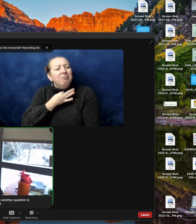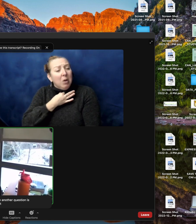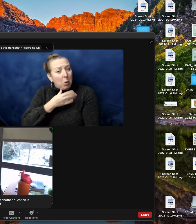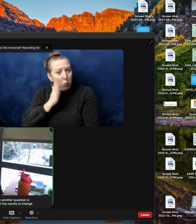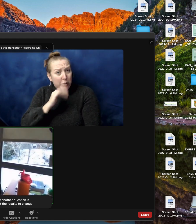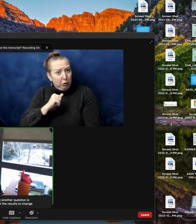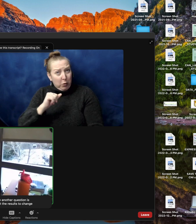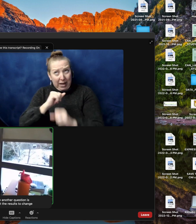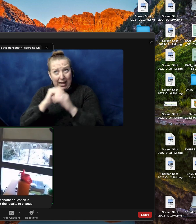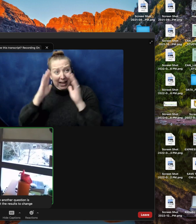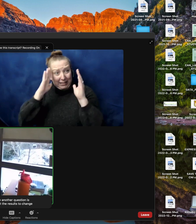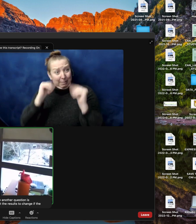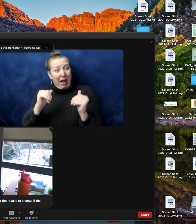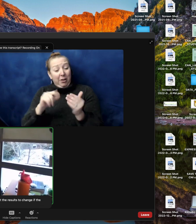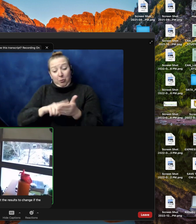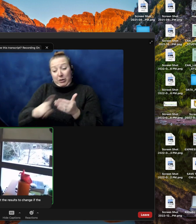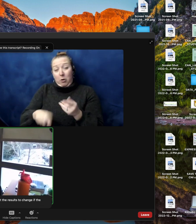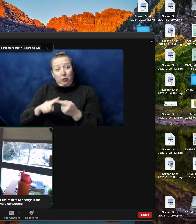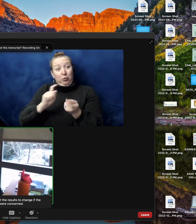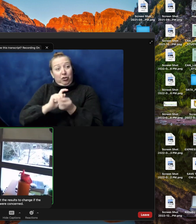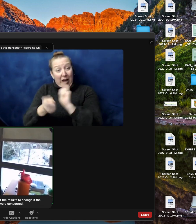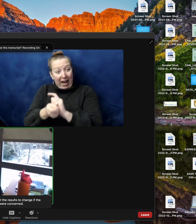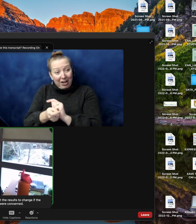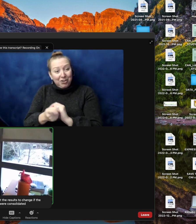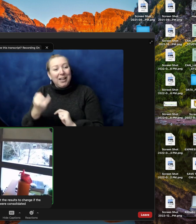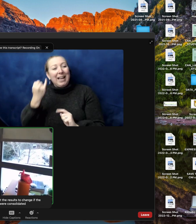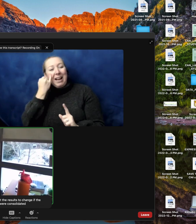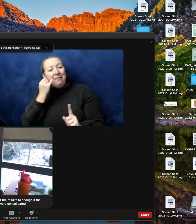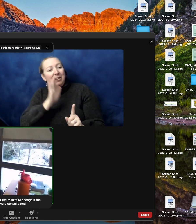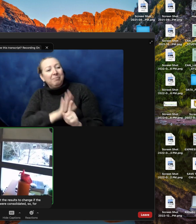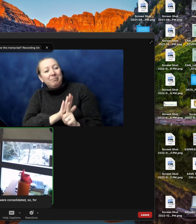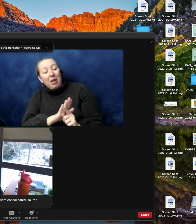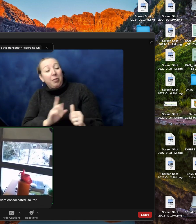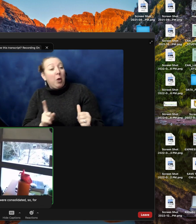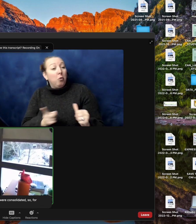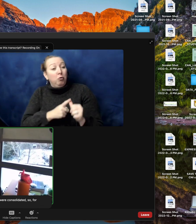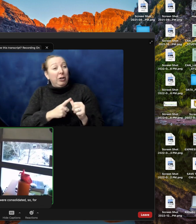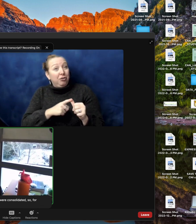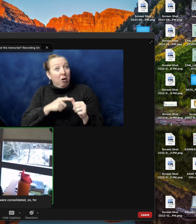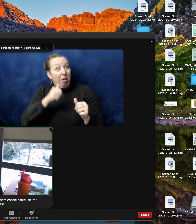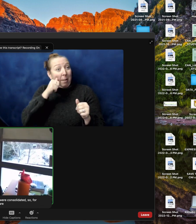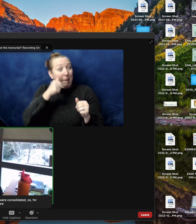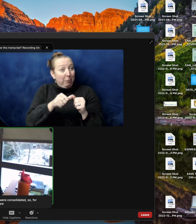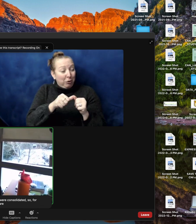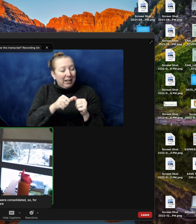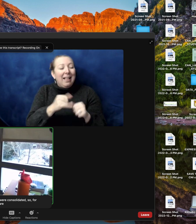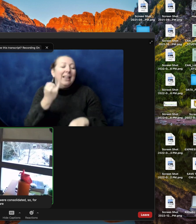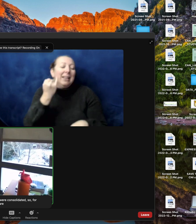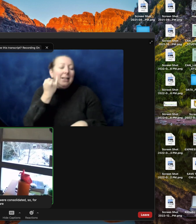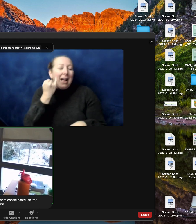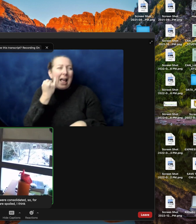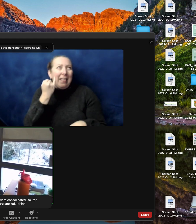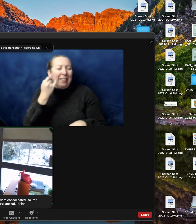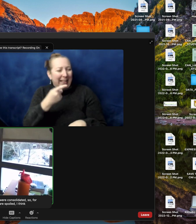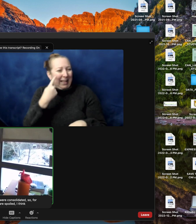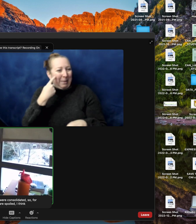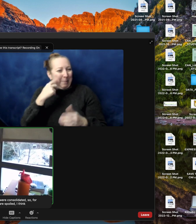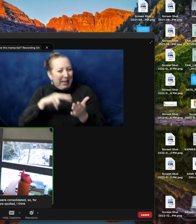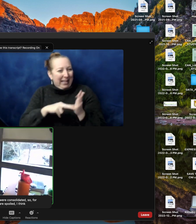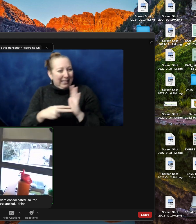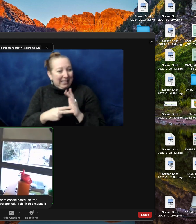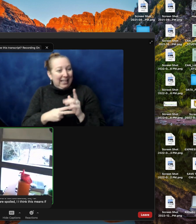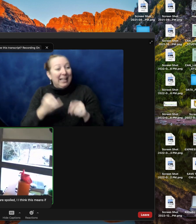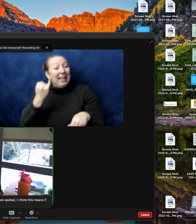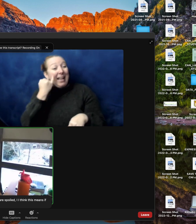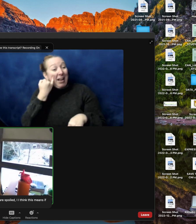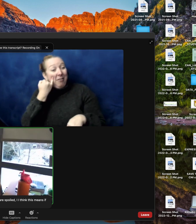if the original memory were consolidated? So for example, if they are spoiled, I think this means if the